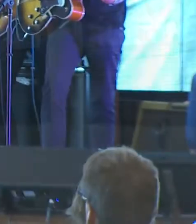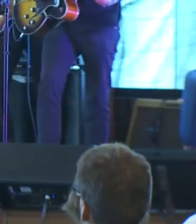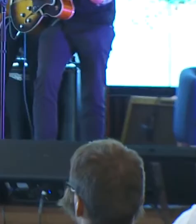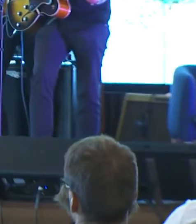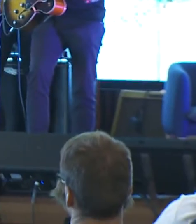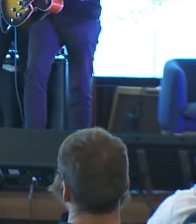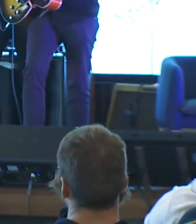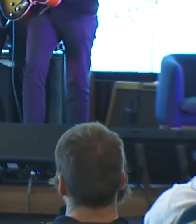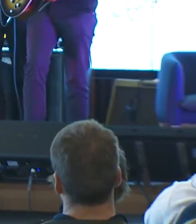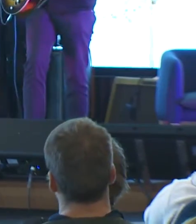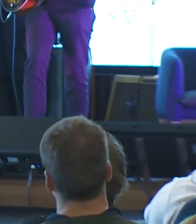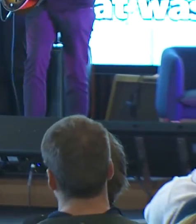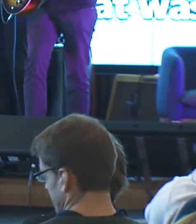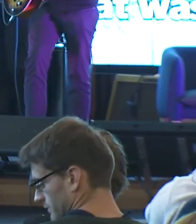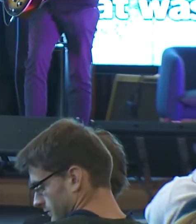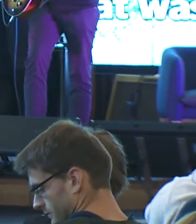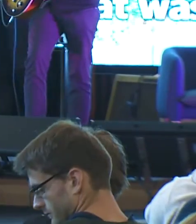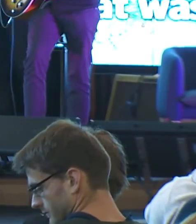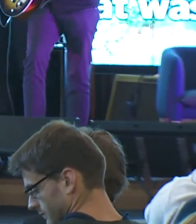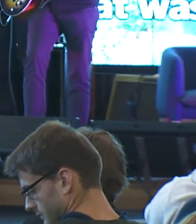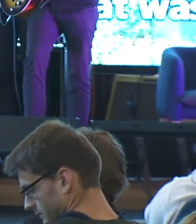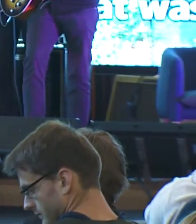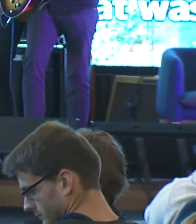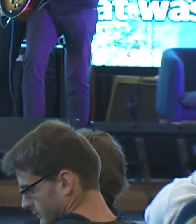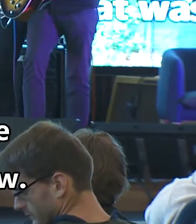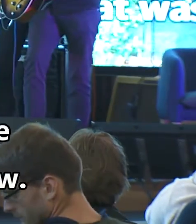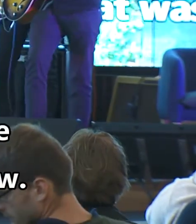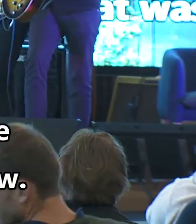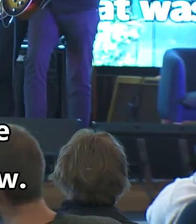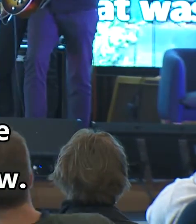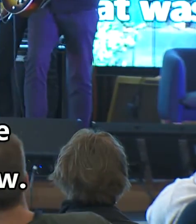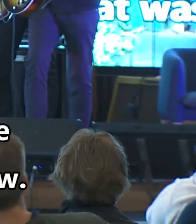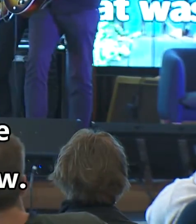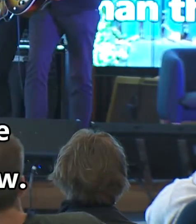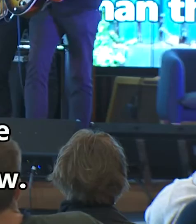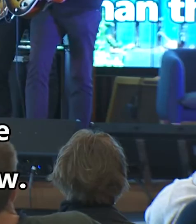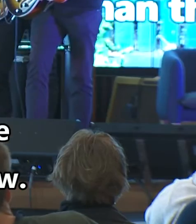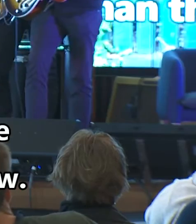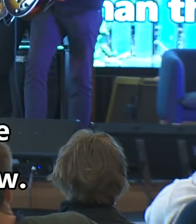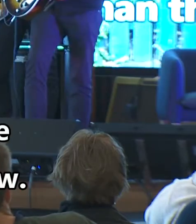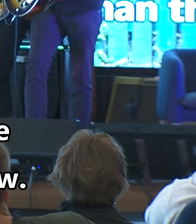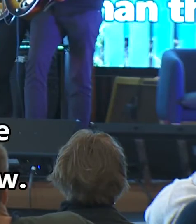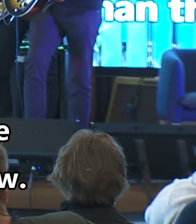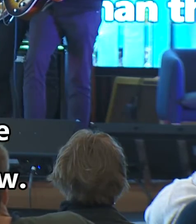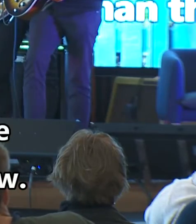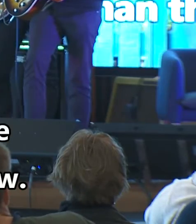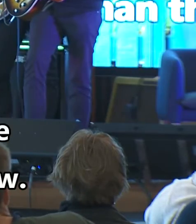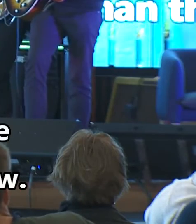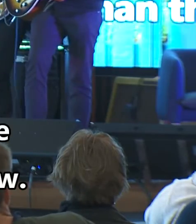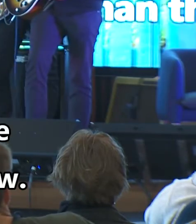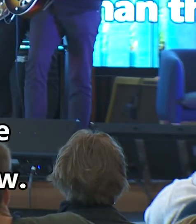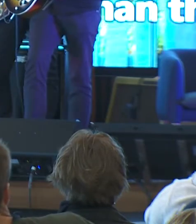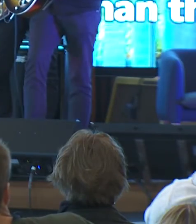Looking back now, that was 33 years ago. Some changes have come, but man, they've